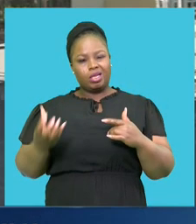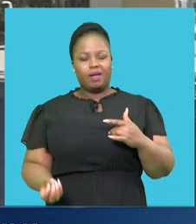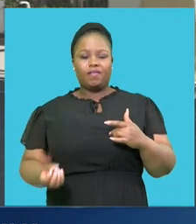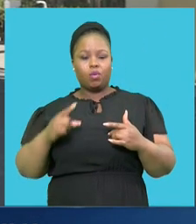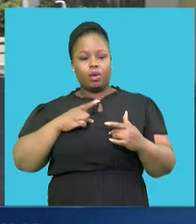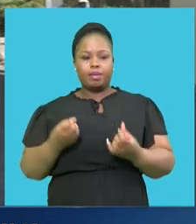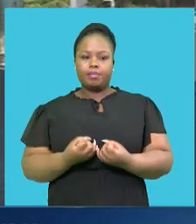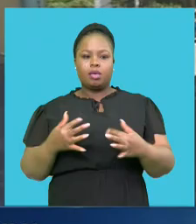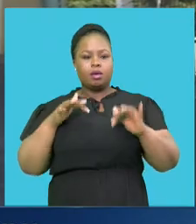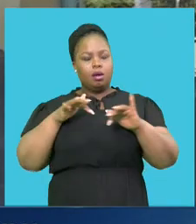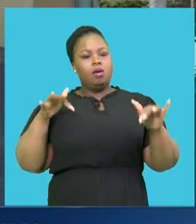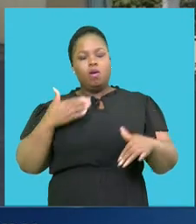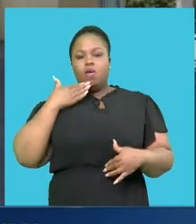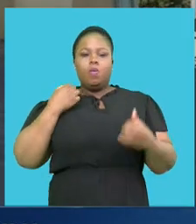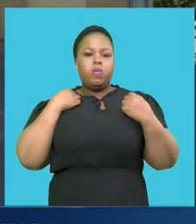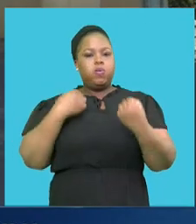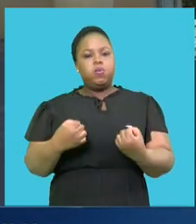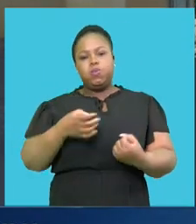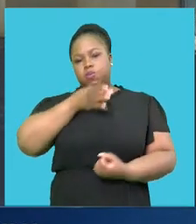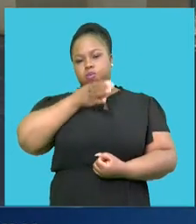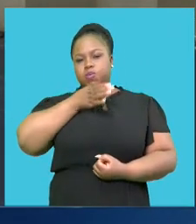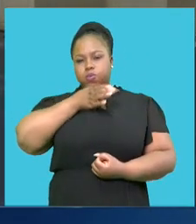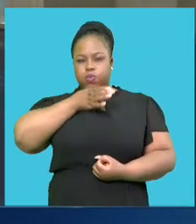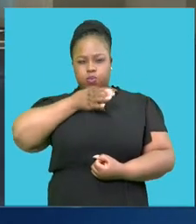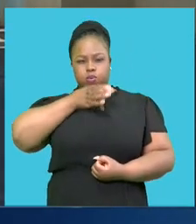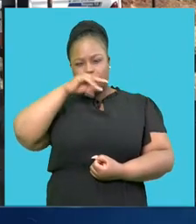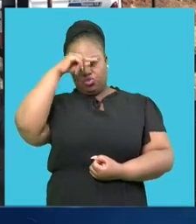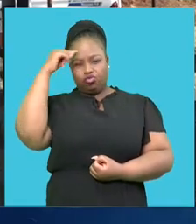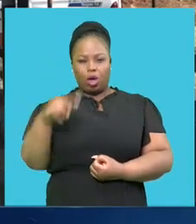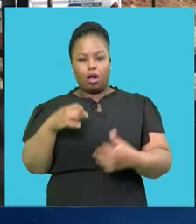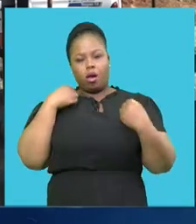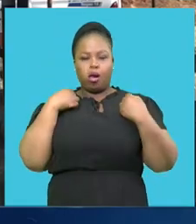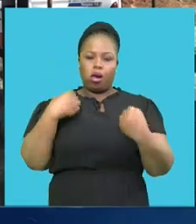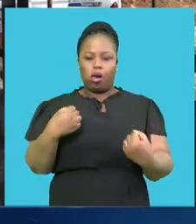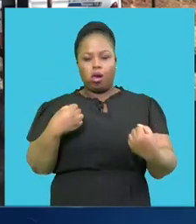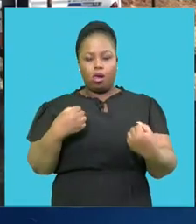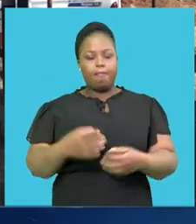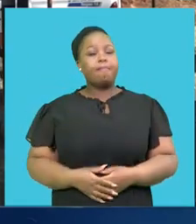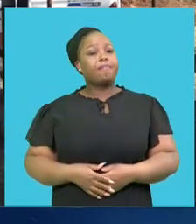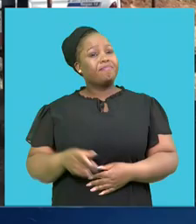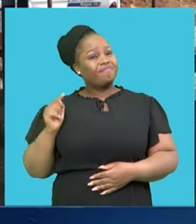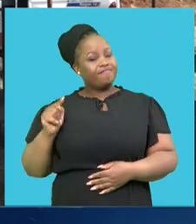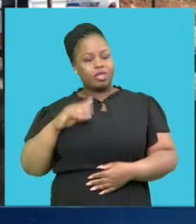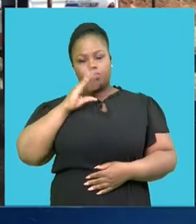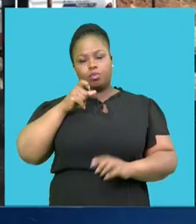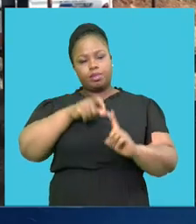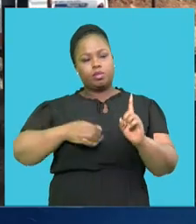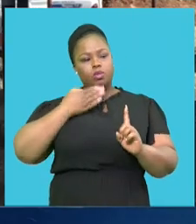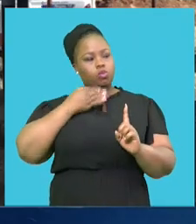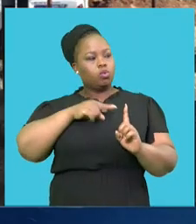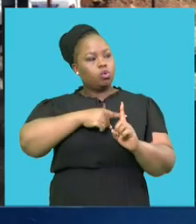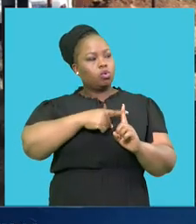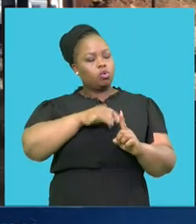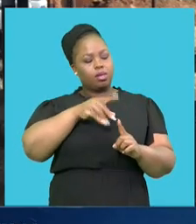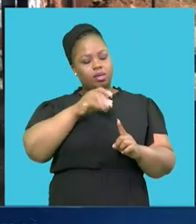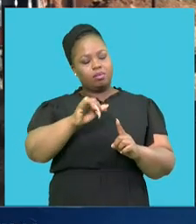linani labaqhubi abathe gqolo ukubanjelwa ukuqhuba phansi kwempembelelo zotywala. Isithethi se-JMPD